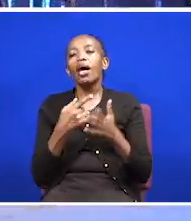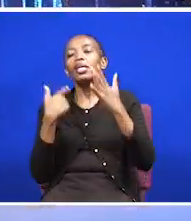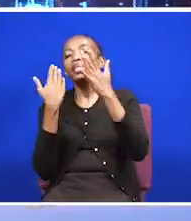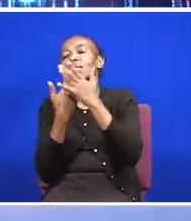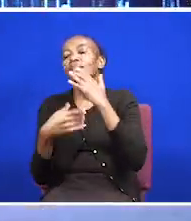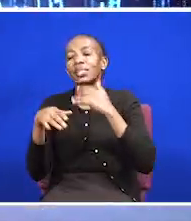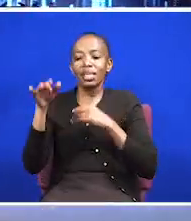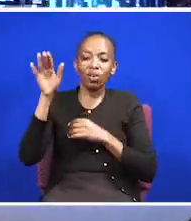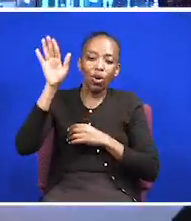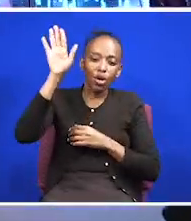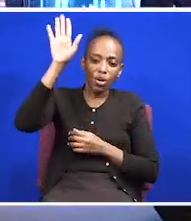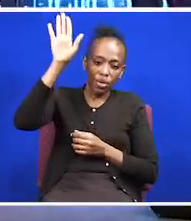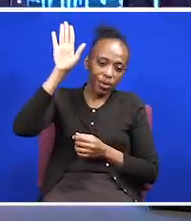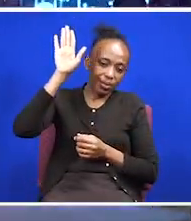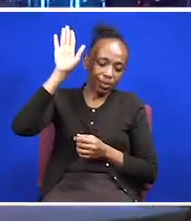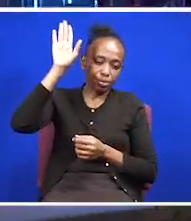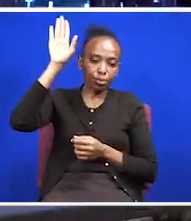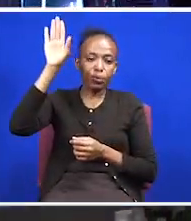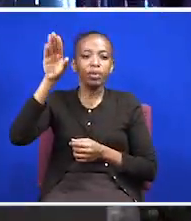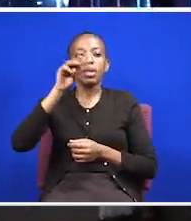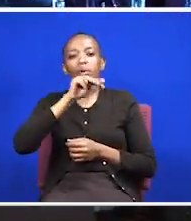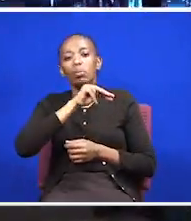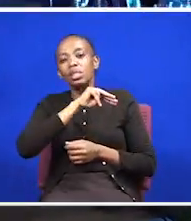nasema asante kwako